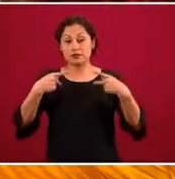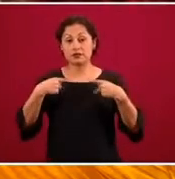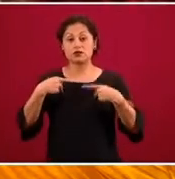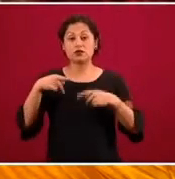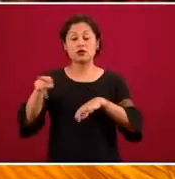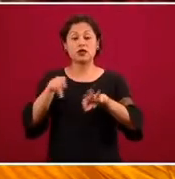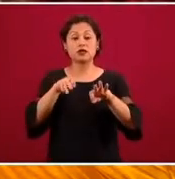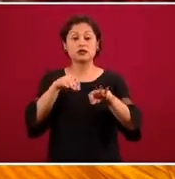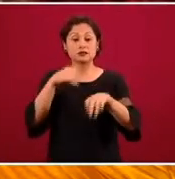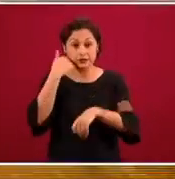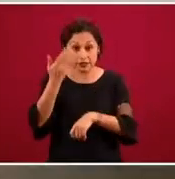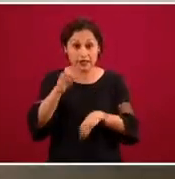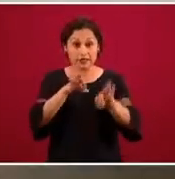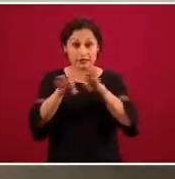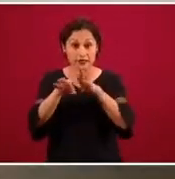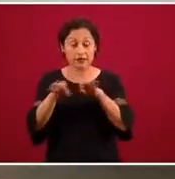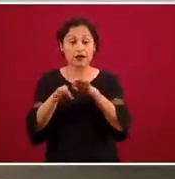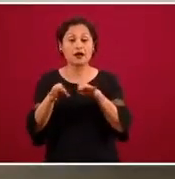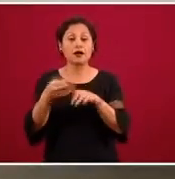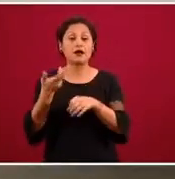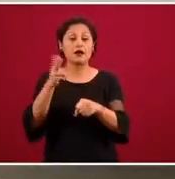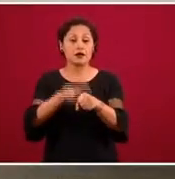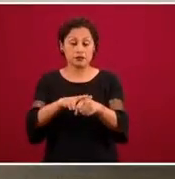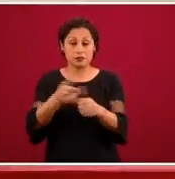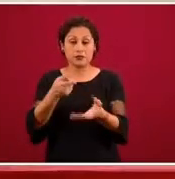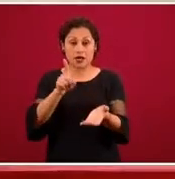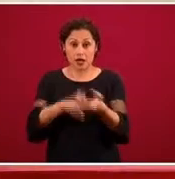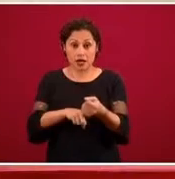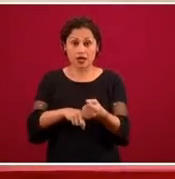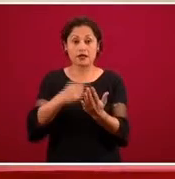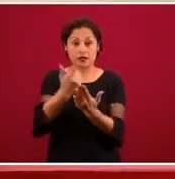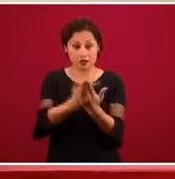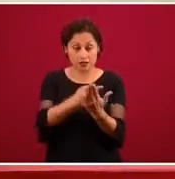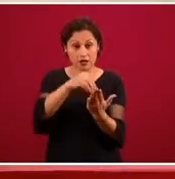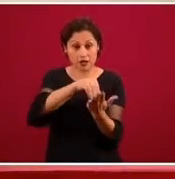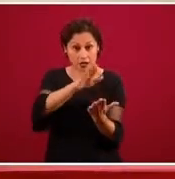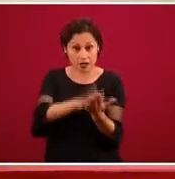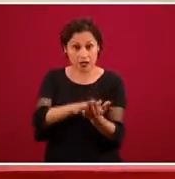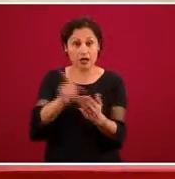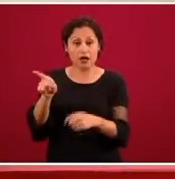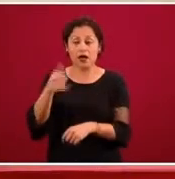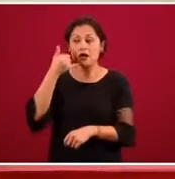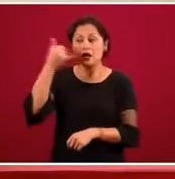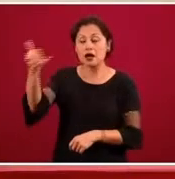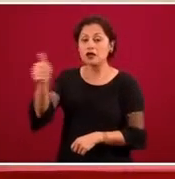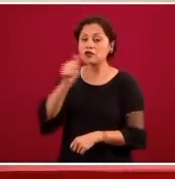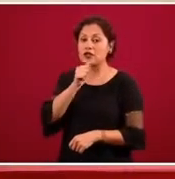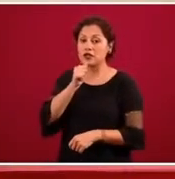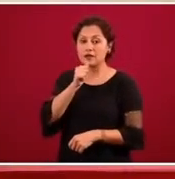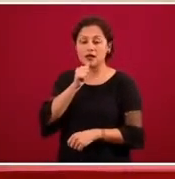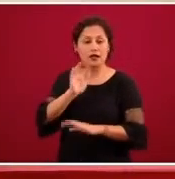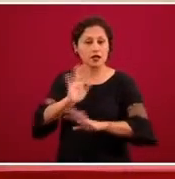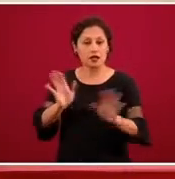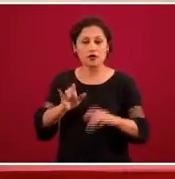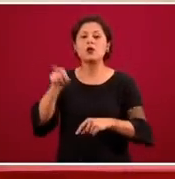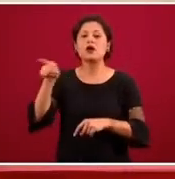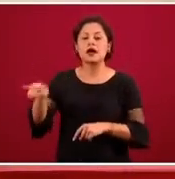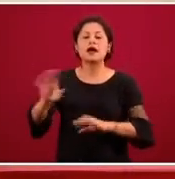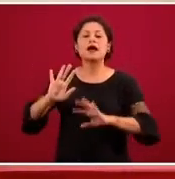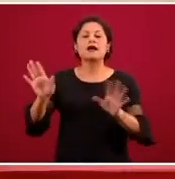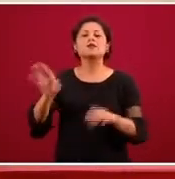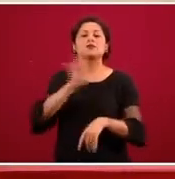professionals who have registered and they haven't been called, as the situation you are describing, please be